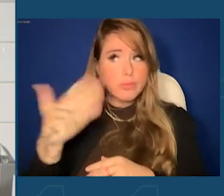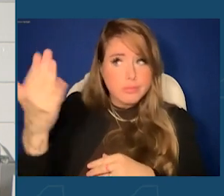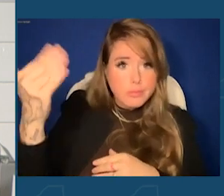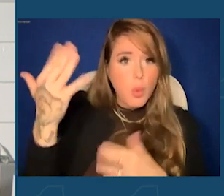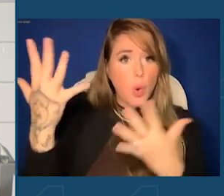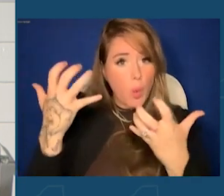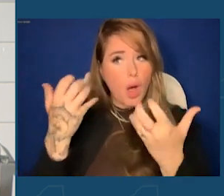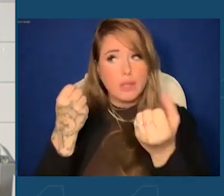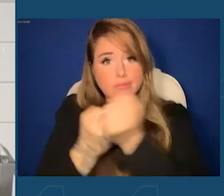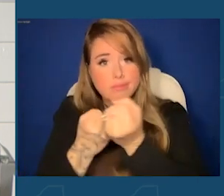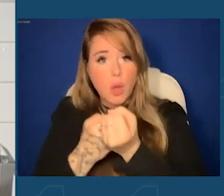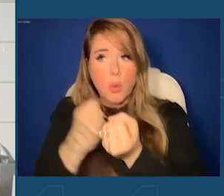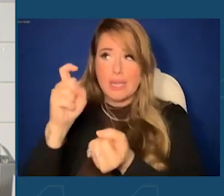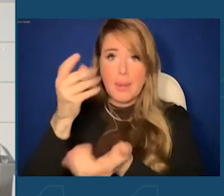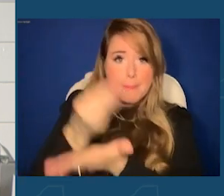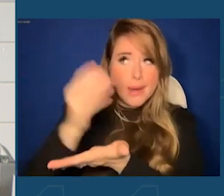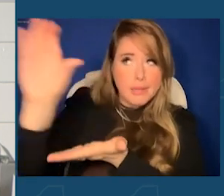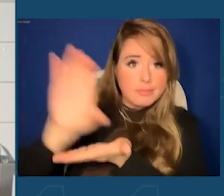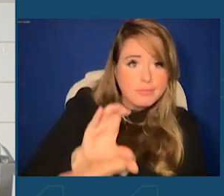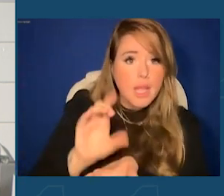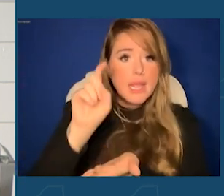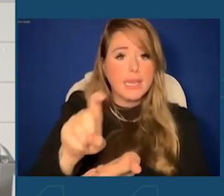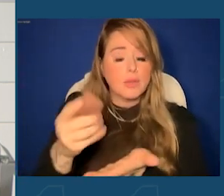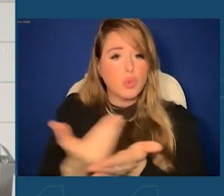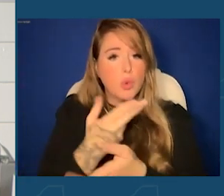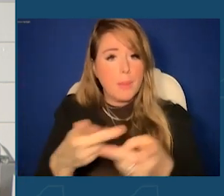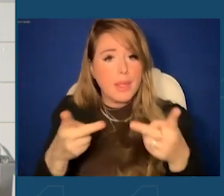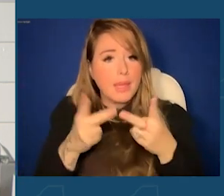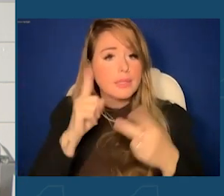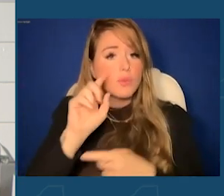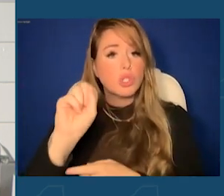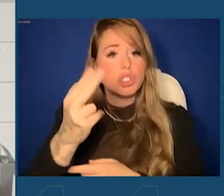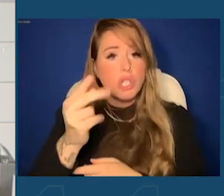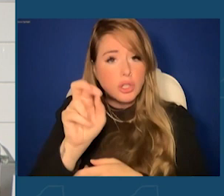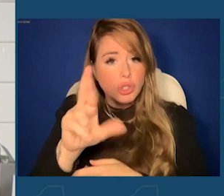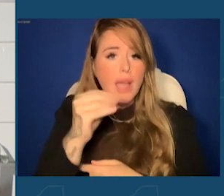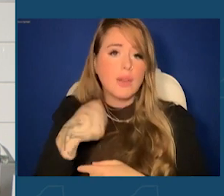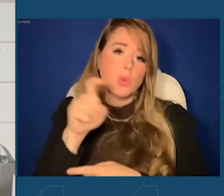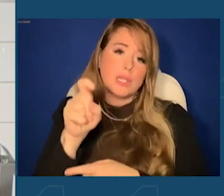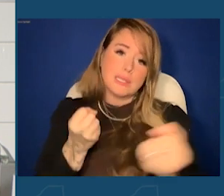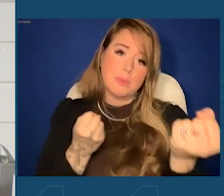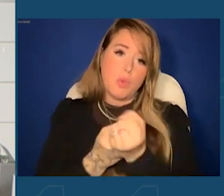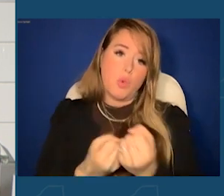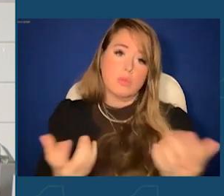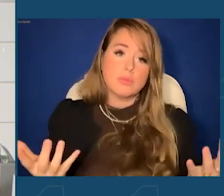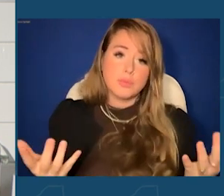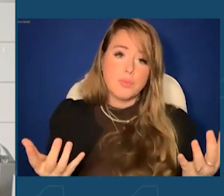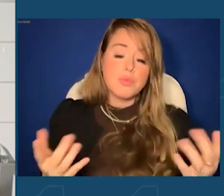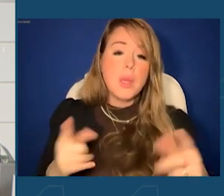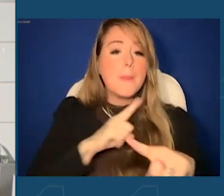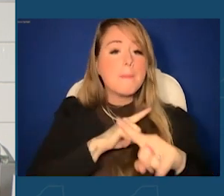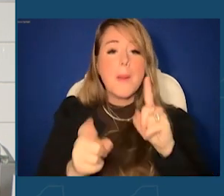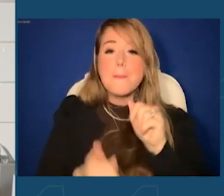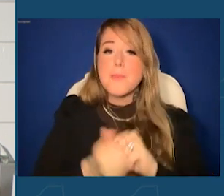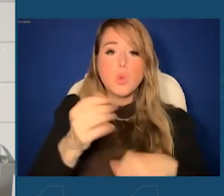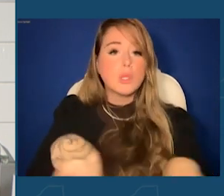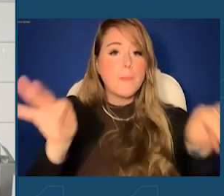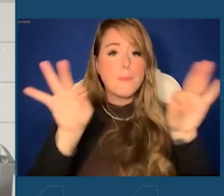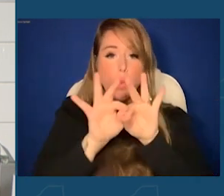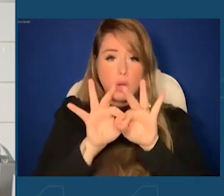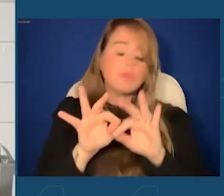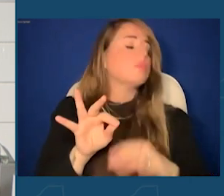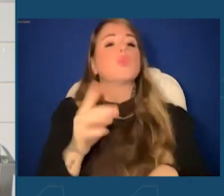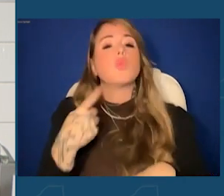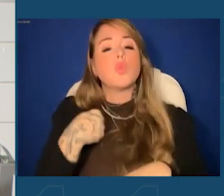We need money, we need new places for shelter, and we need support. But more than anything, and why we're united